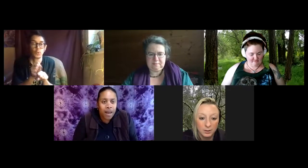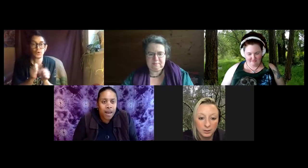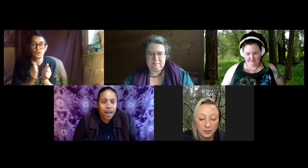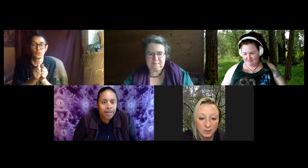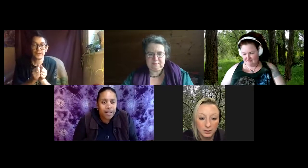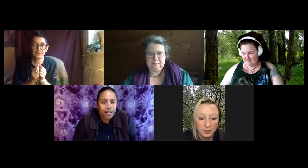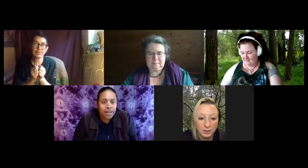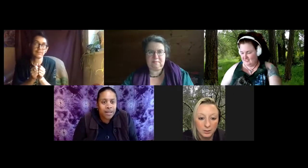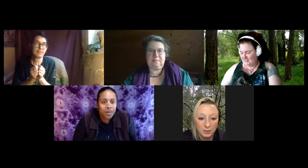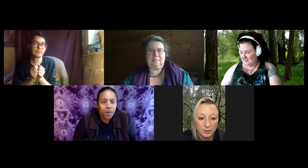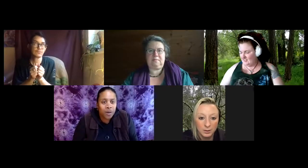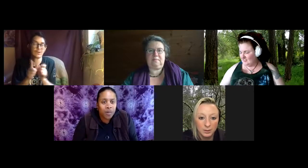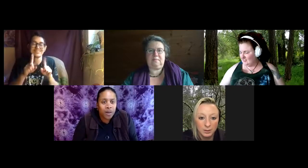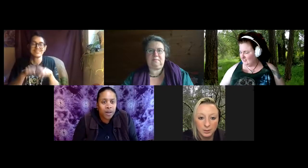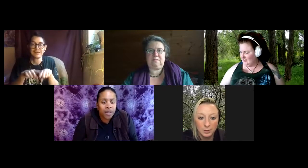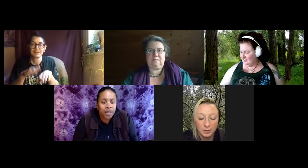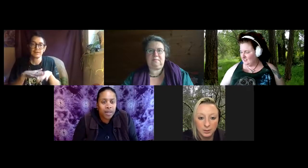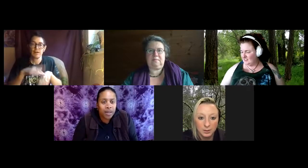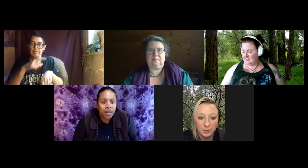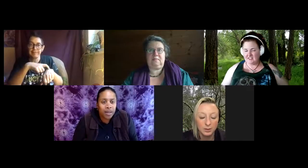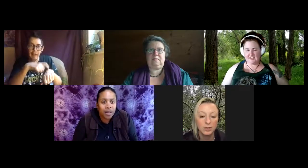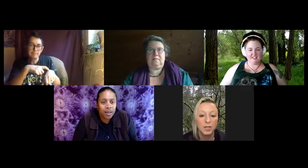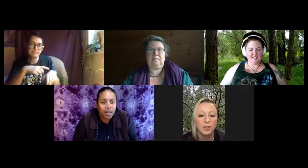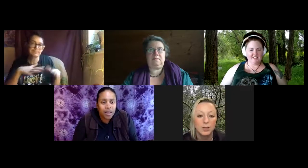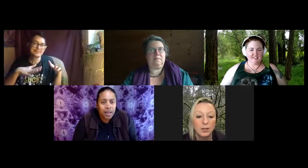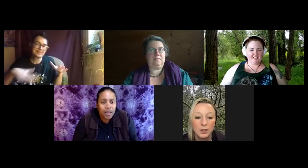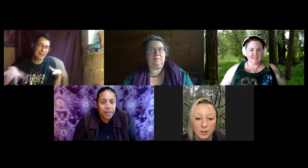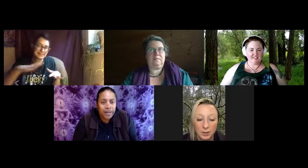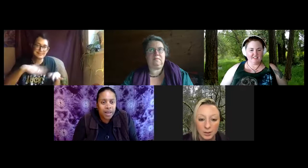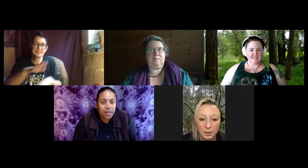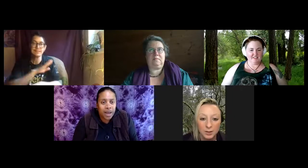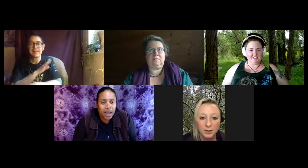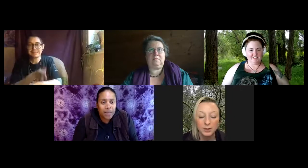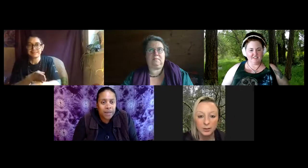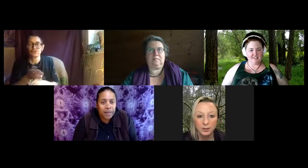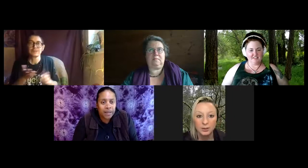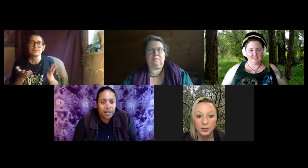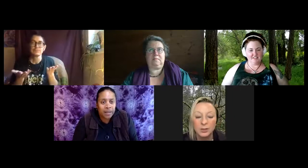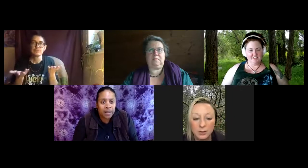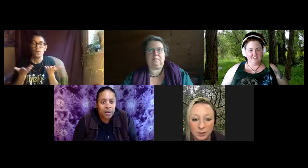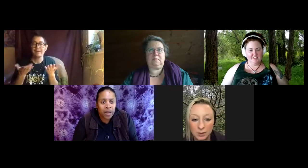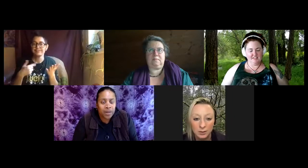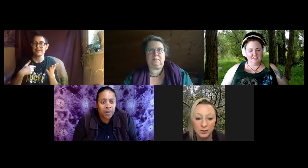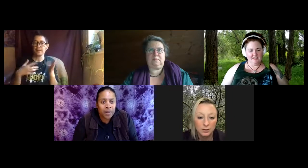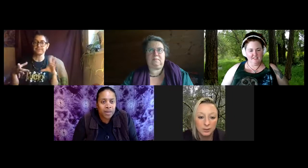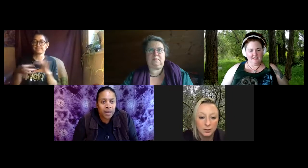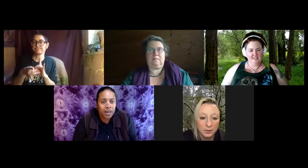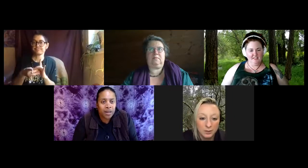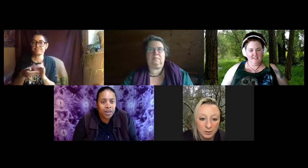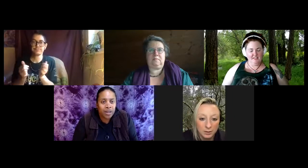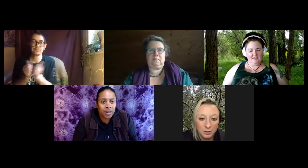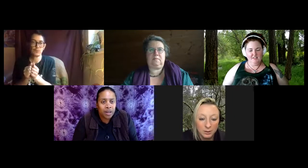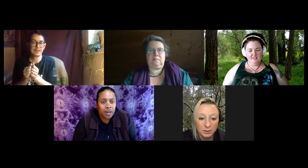So I have a tendency to work with, it depends on the time, it depends on the location, depends on